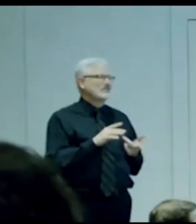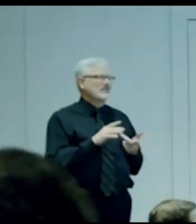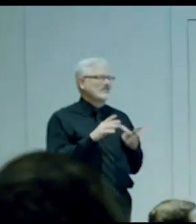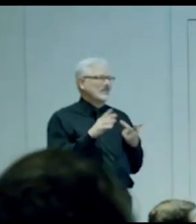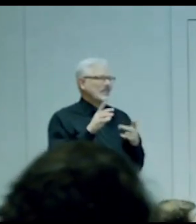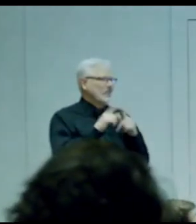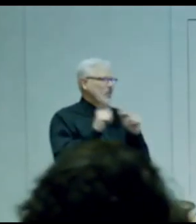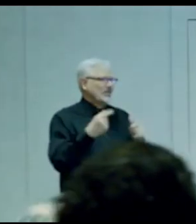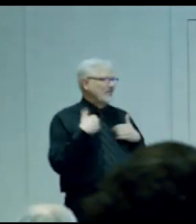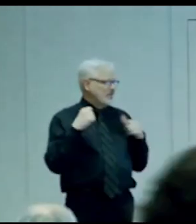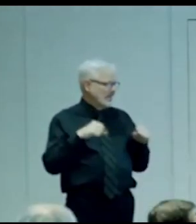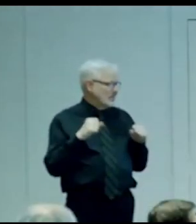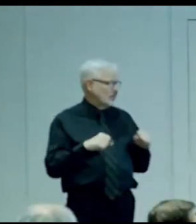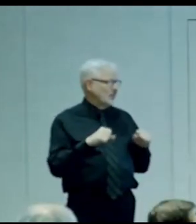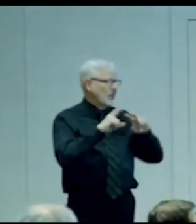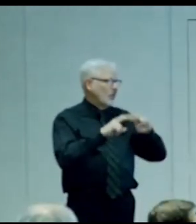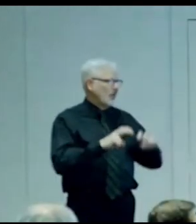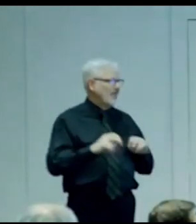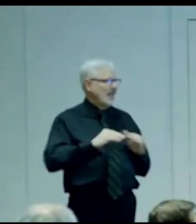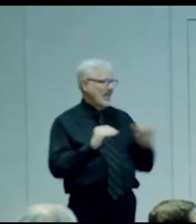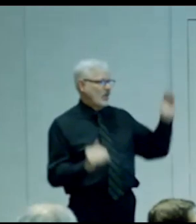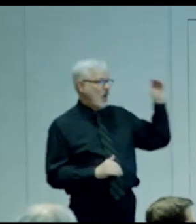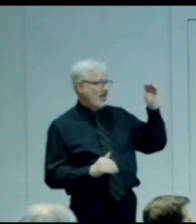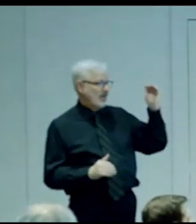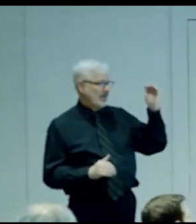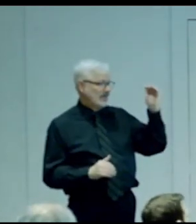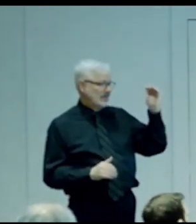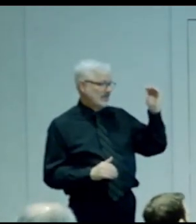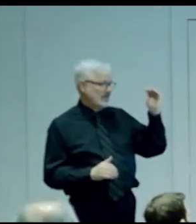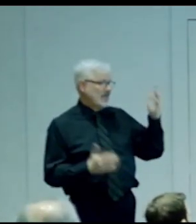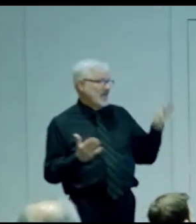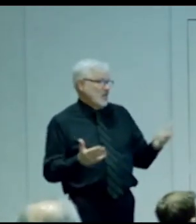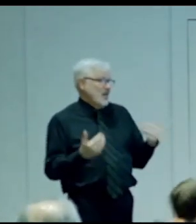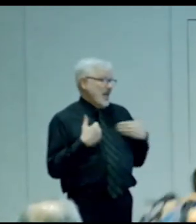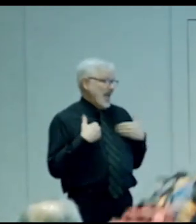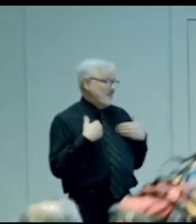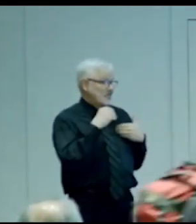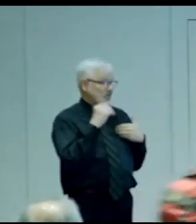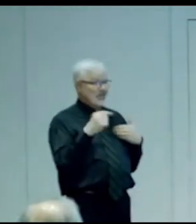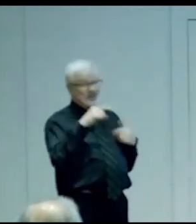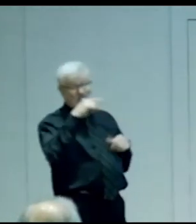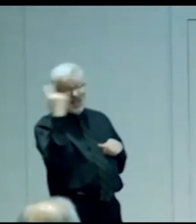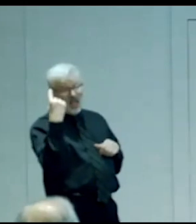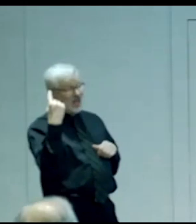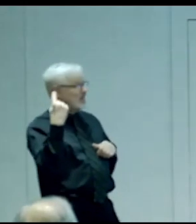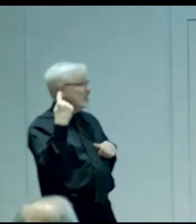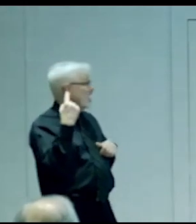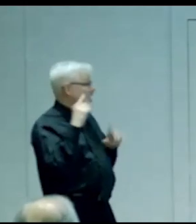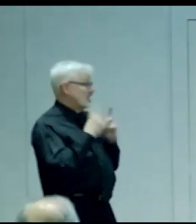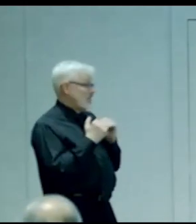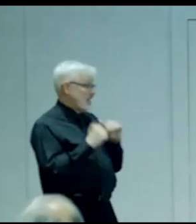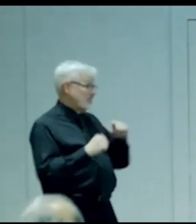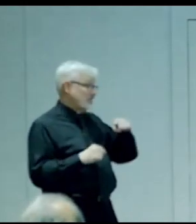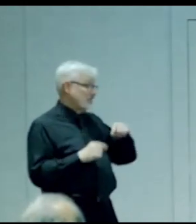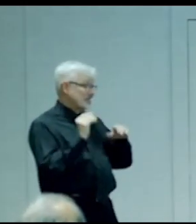the potential to look at the inequalities contributed. Here we have the percent Black at the district level, the